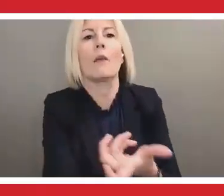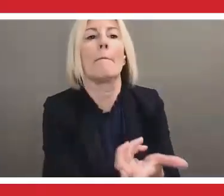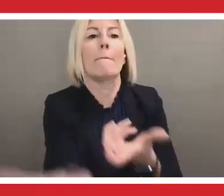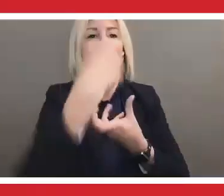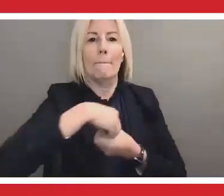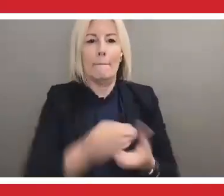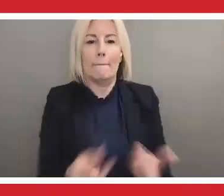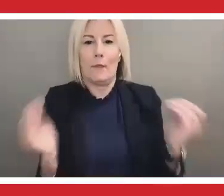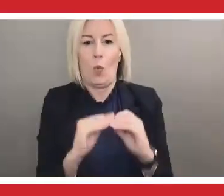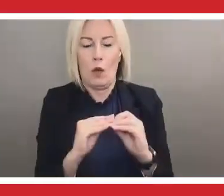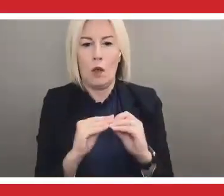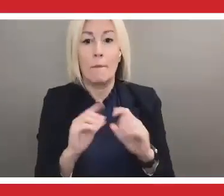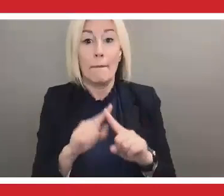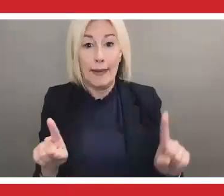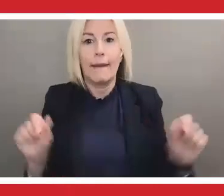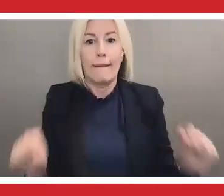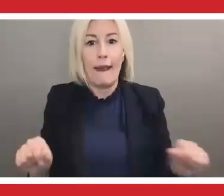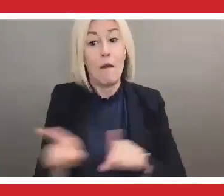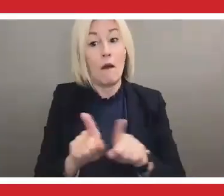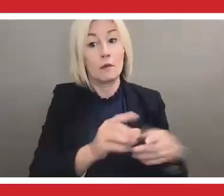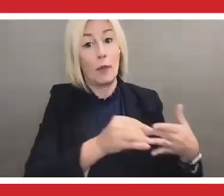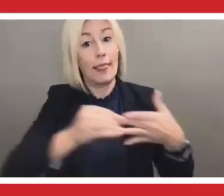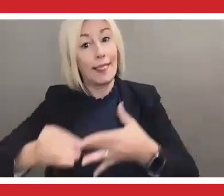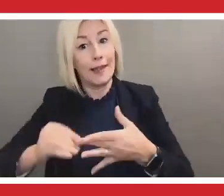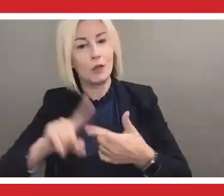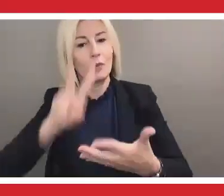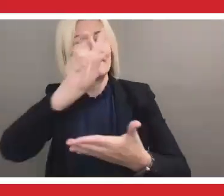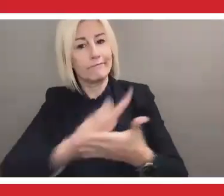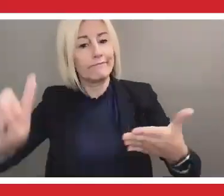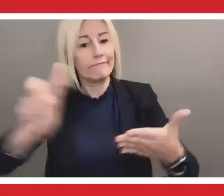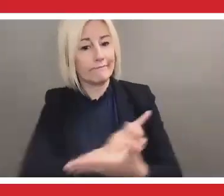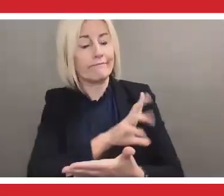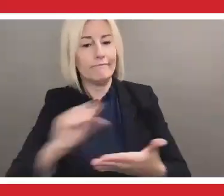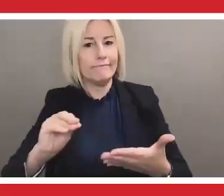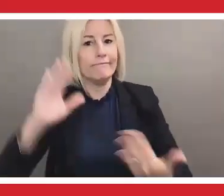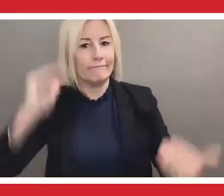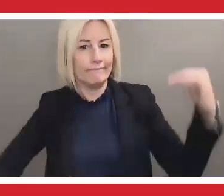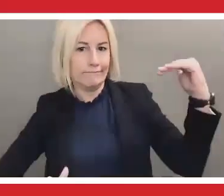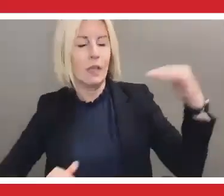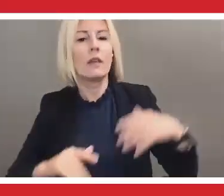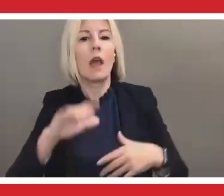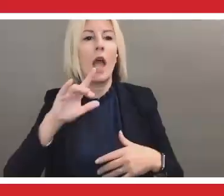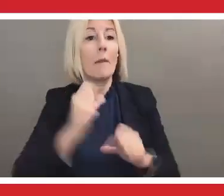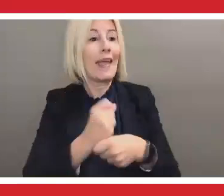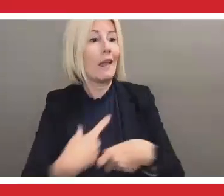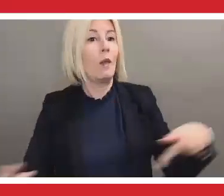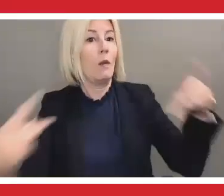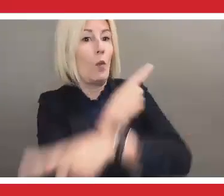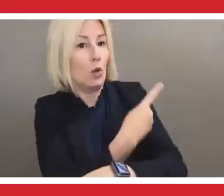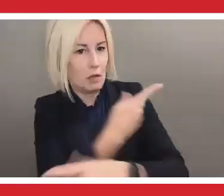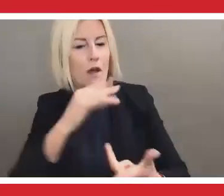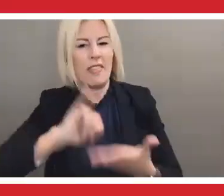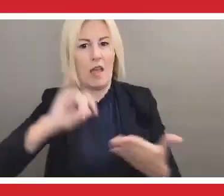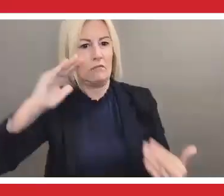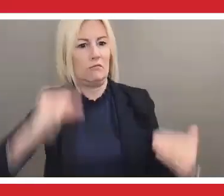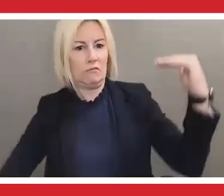can also lead to discrimination and disadvantage and to the exacerbation of existing disadvantage. And different